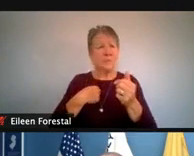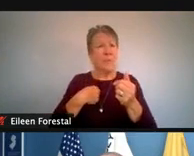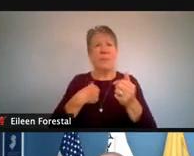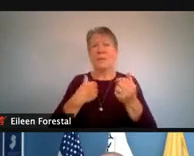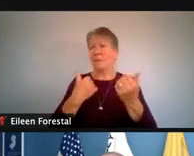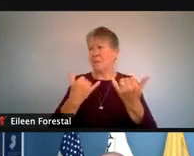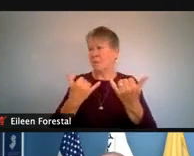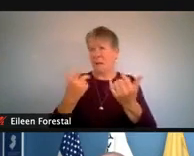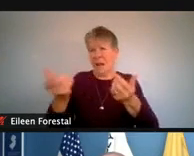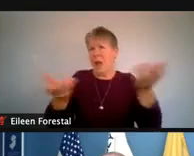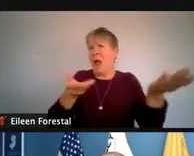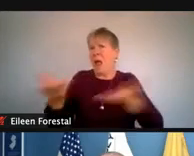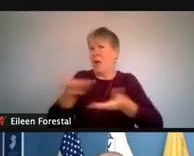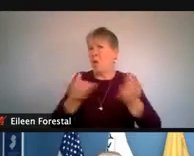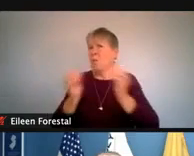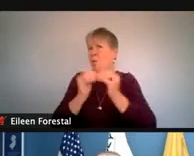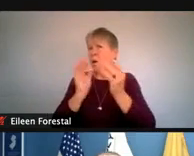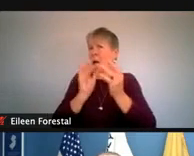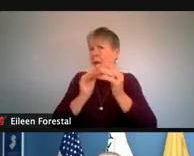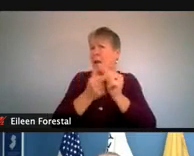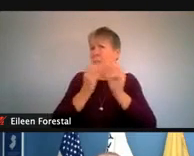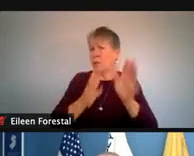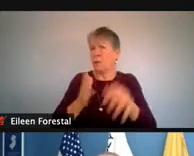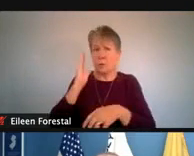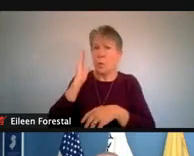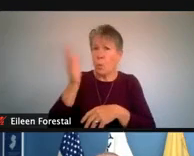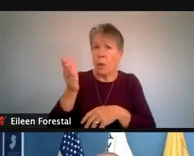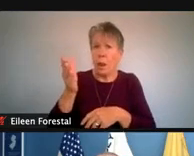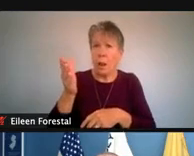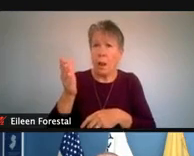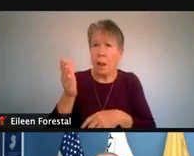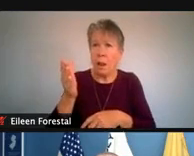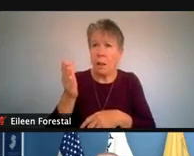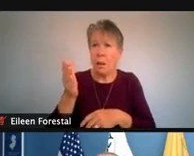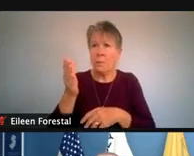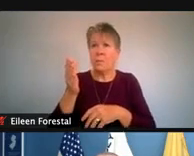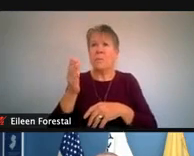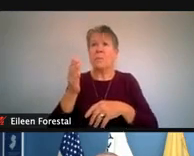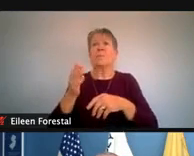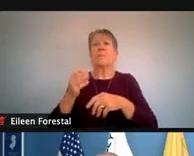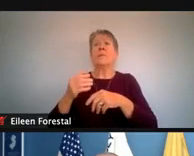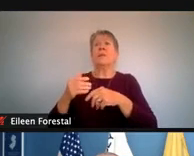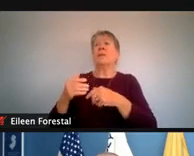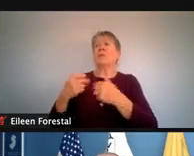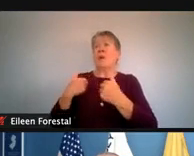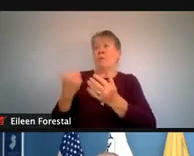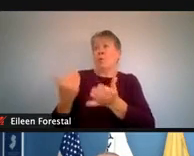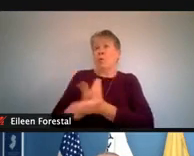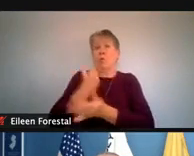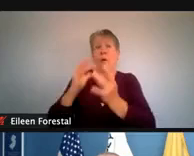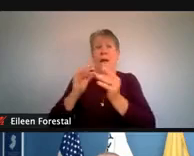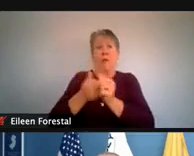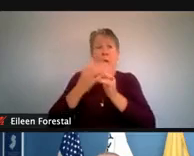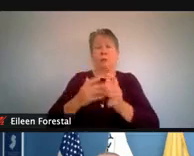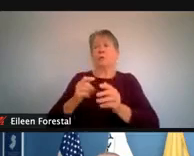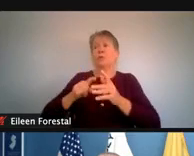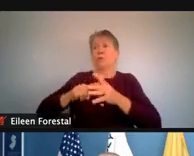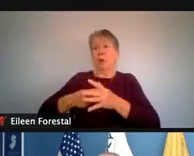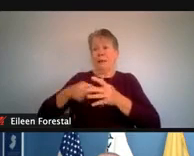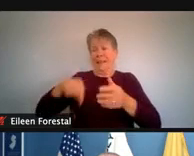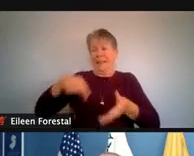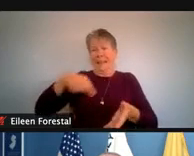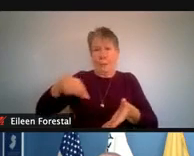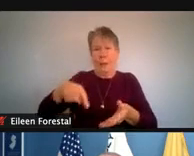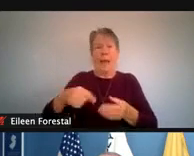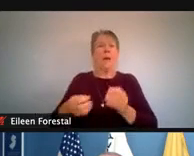this week and another 100 next week, we will have enough individuals in New Jersey